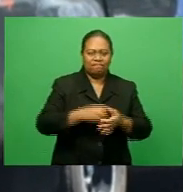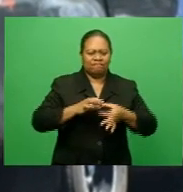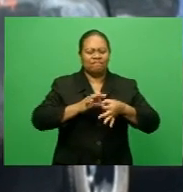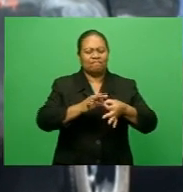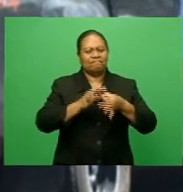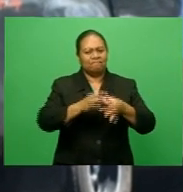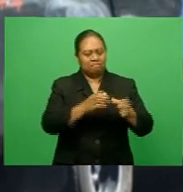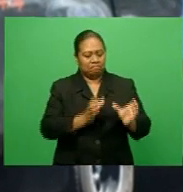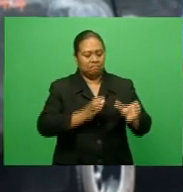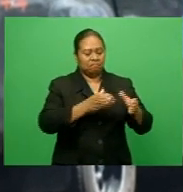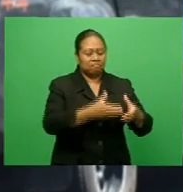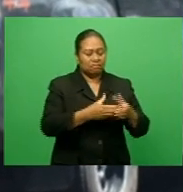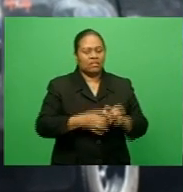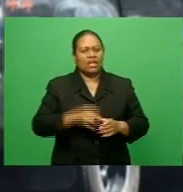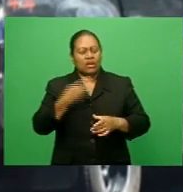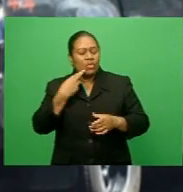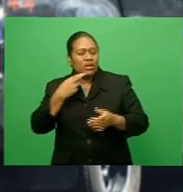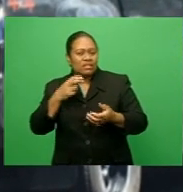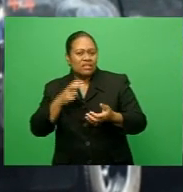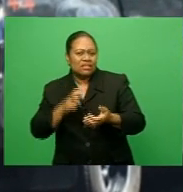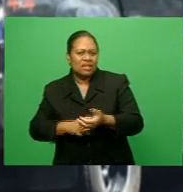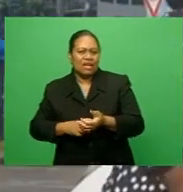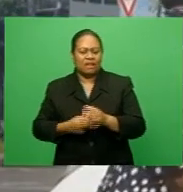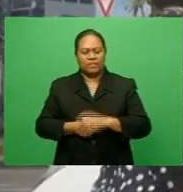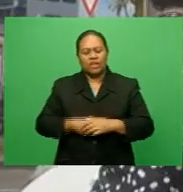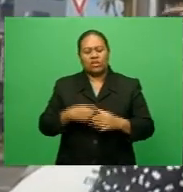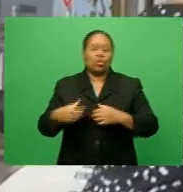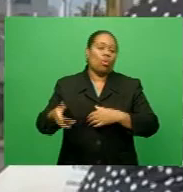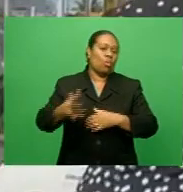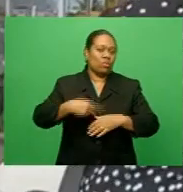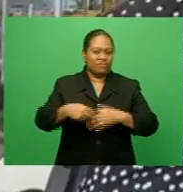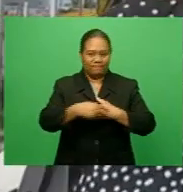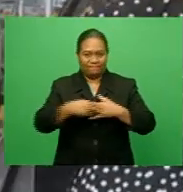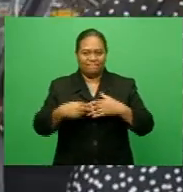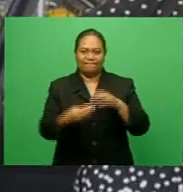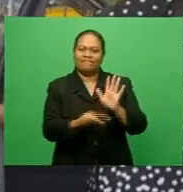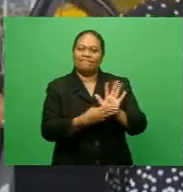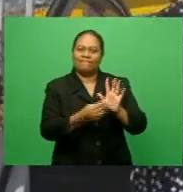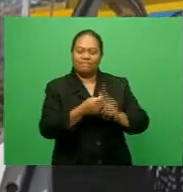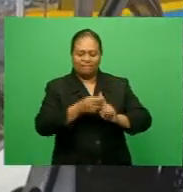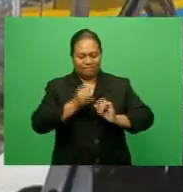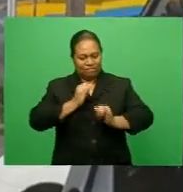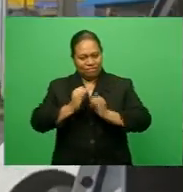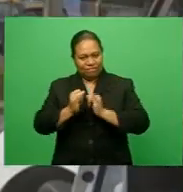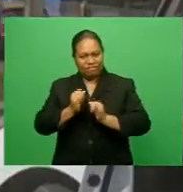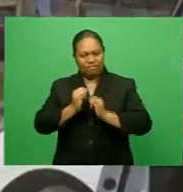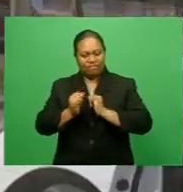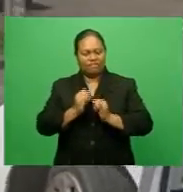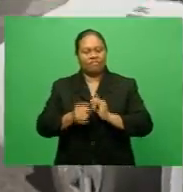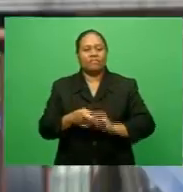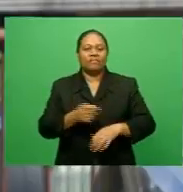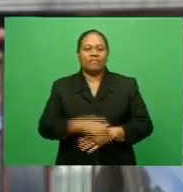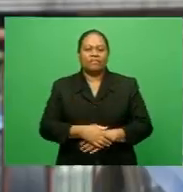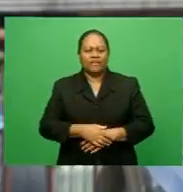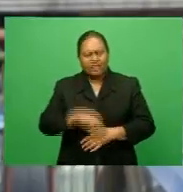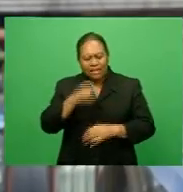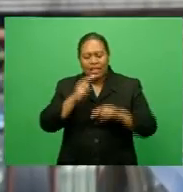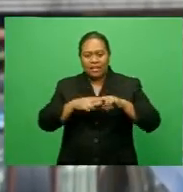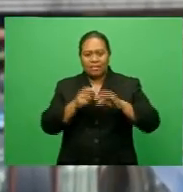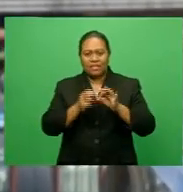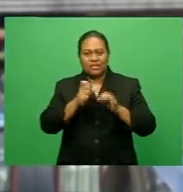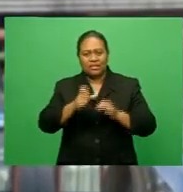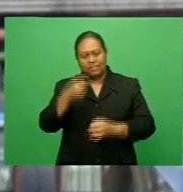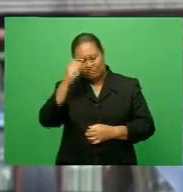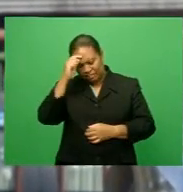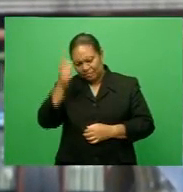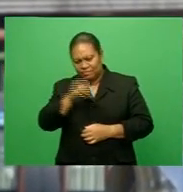membership and registration relating to residential addresses of the MPs in question. FBC News understands that some